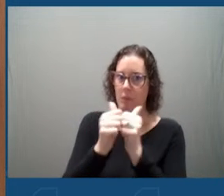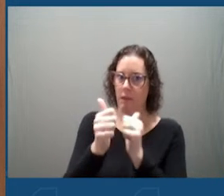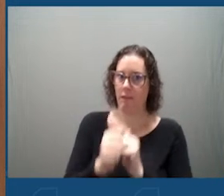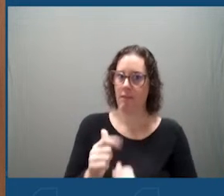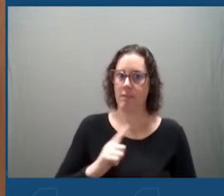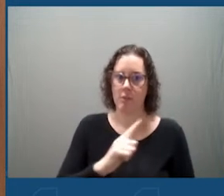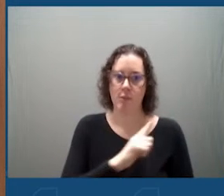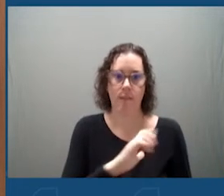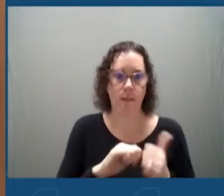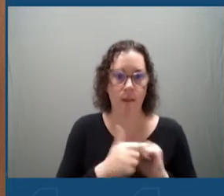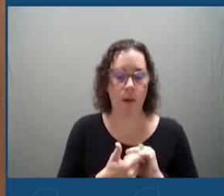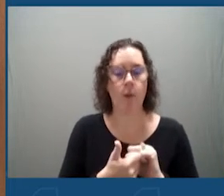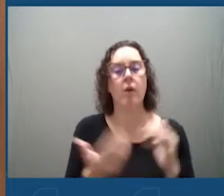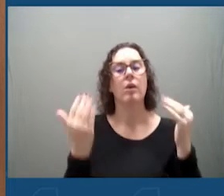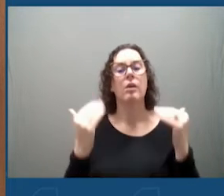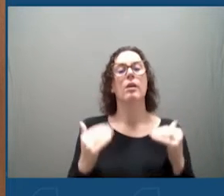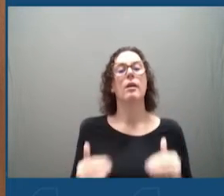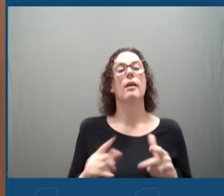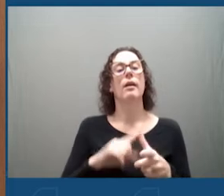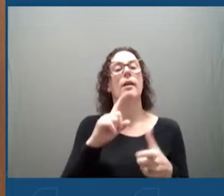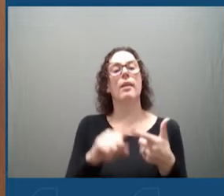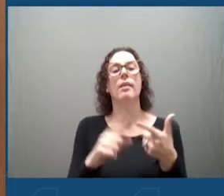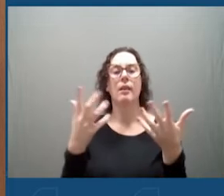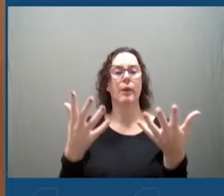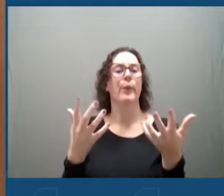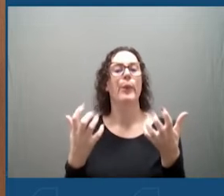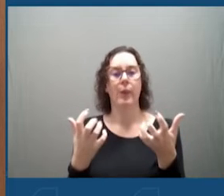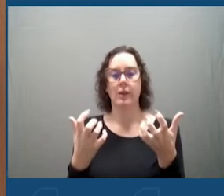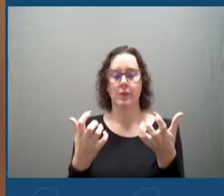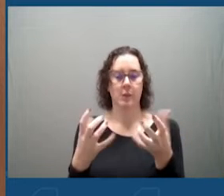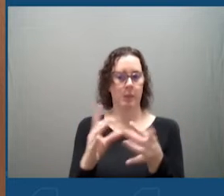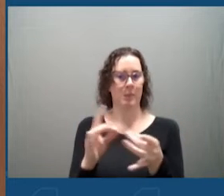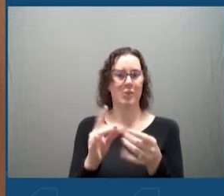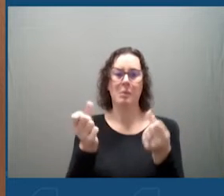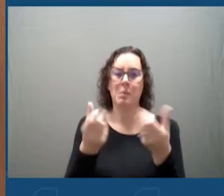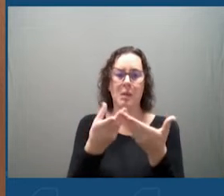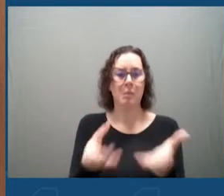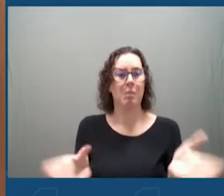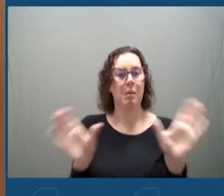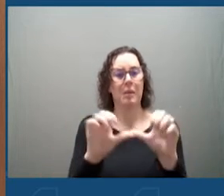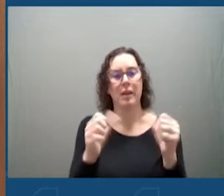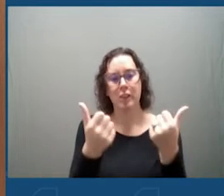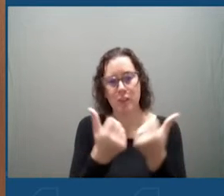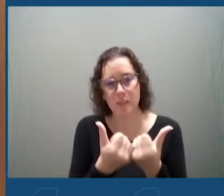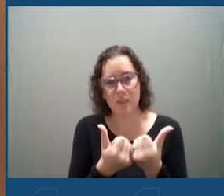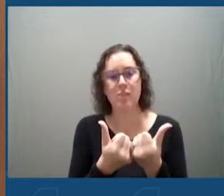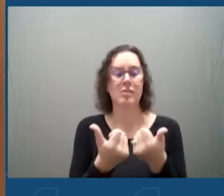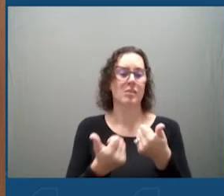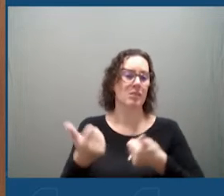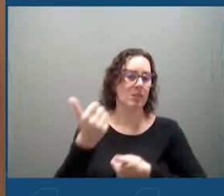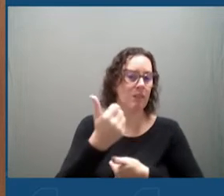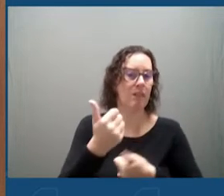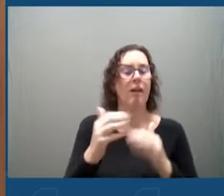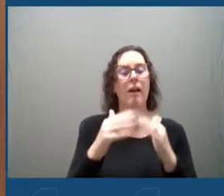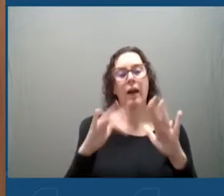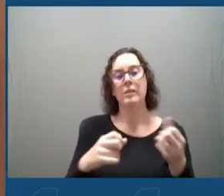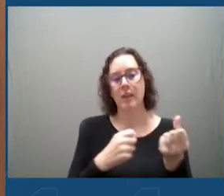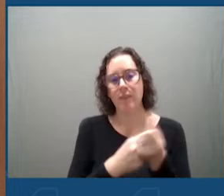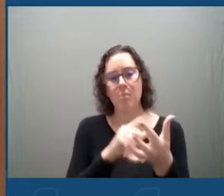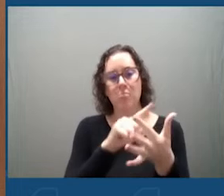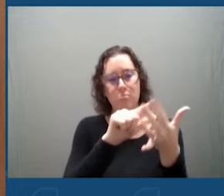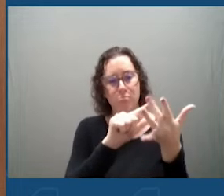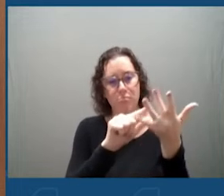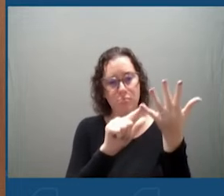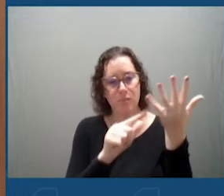I also want to acknowledge the many public agencies and officials and legal services organizations and housing advocates who came and testified at the